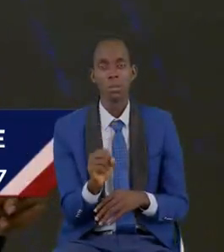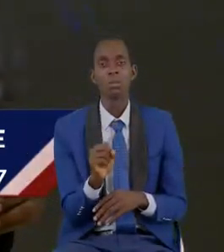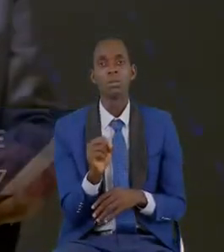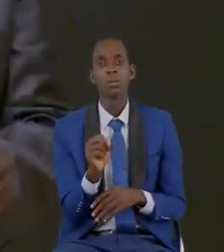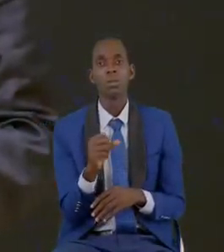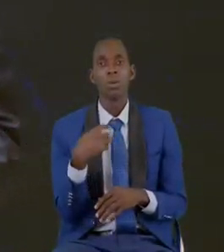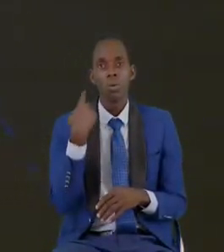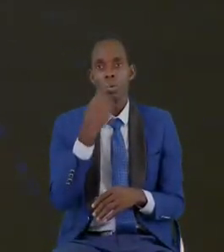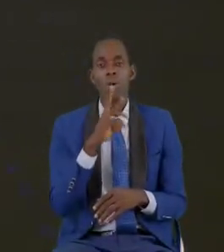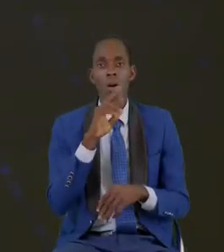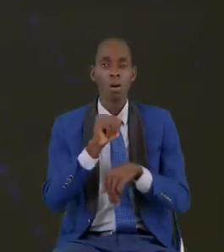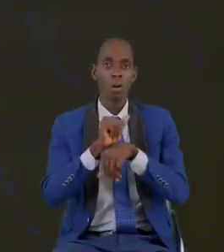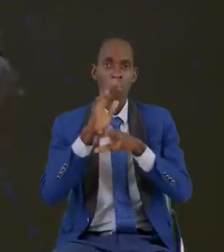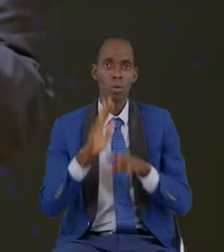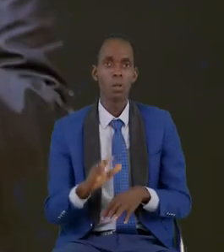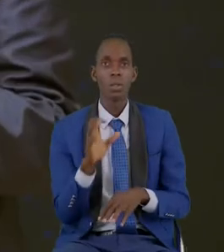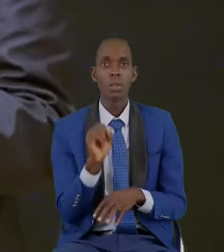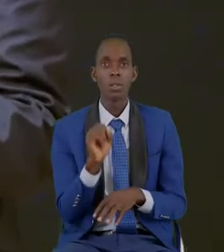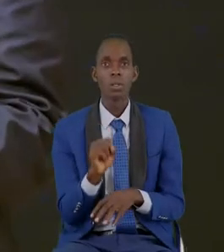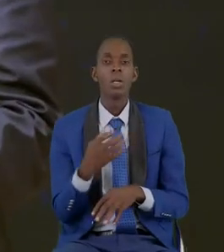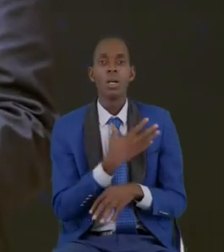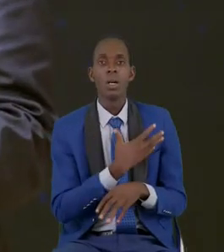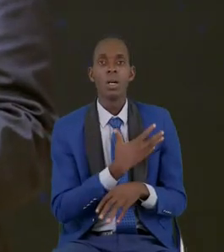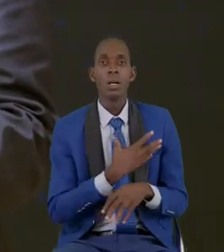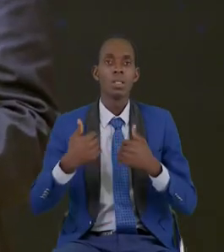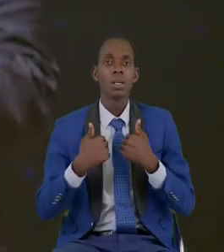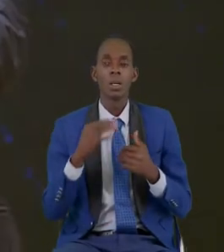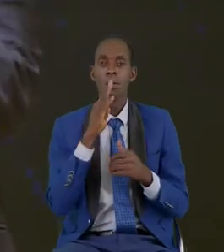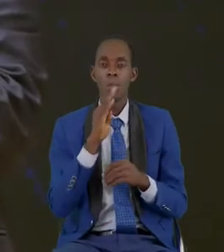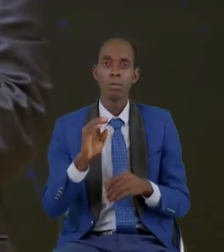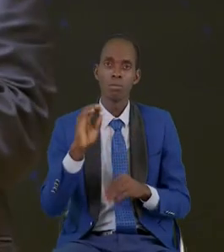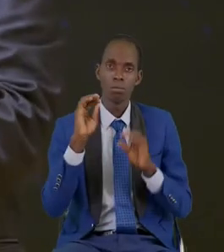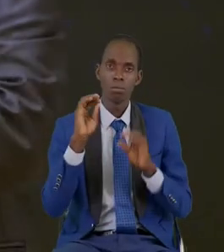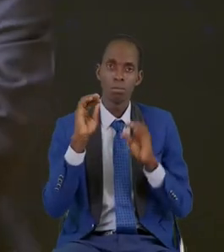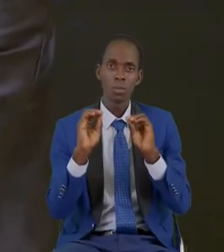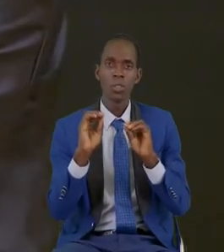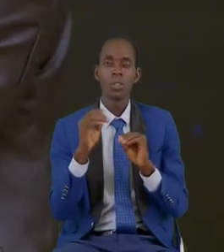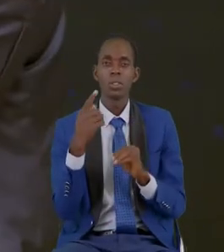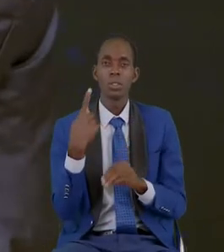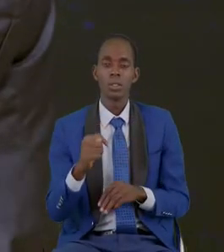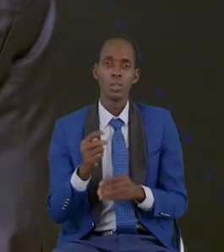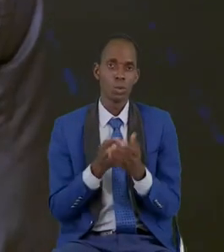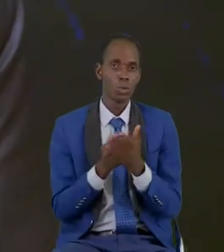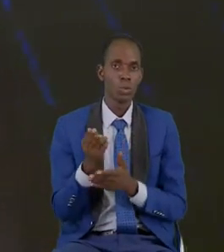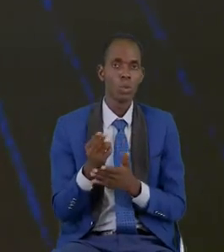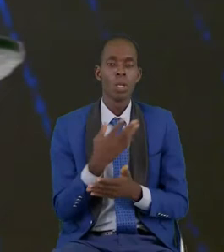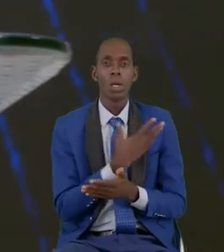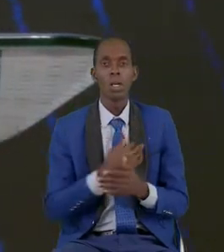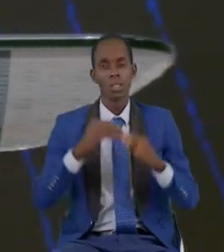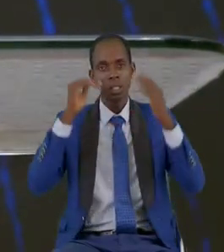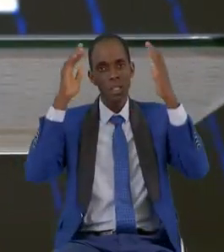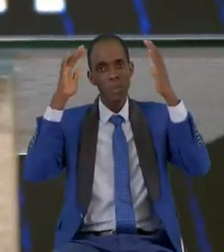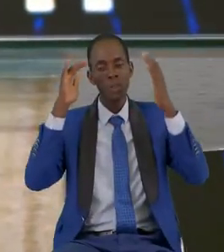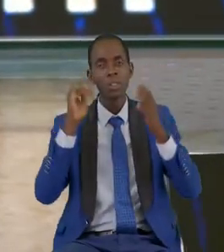are workers, and who have been taught the truth. The Lord expects that we'll stand by